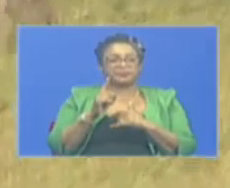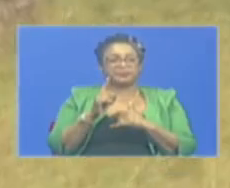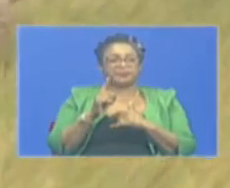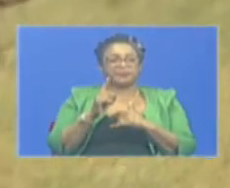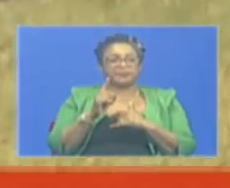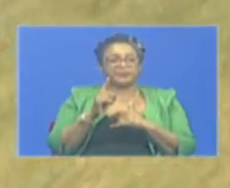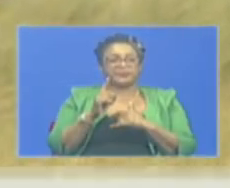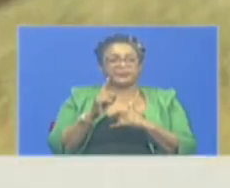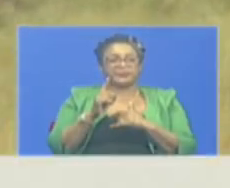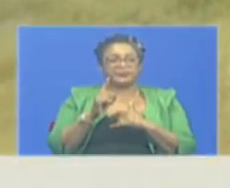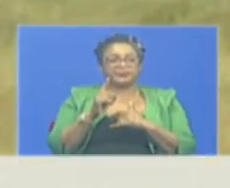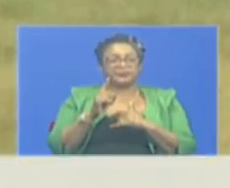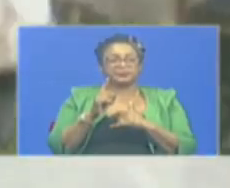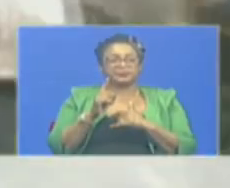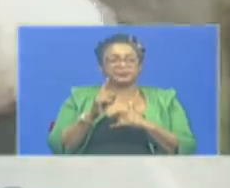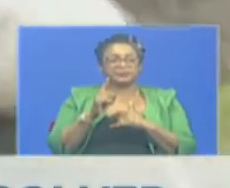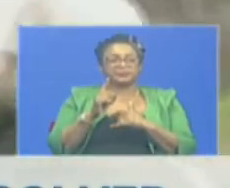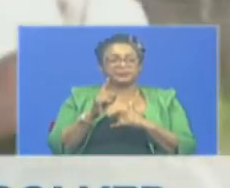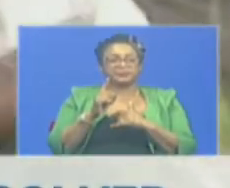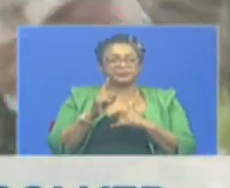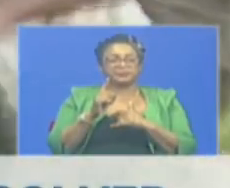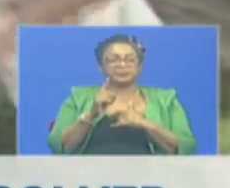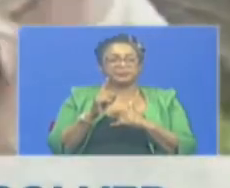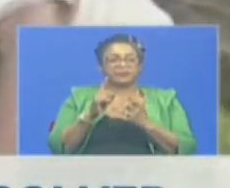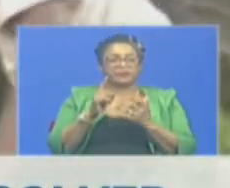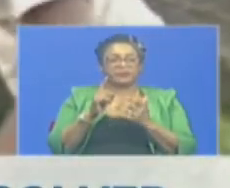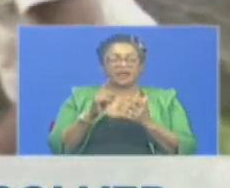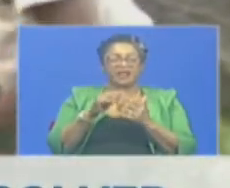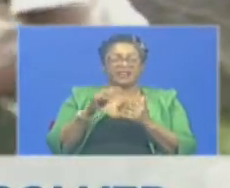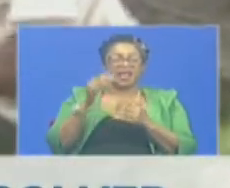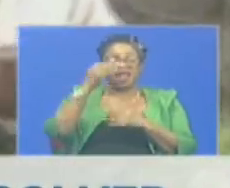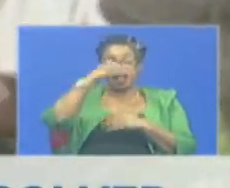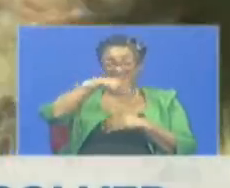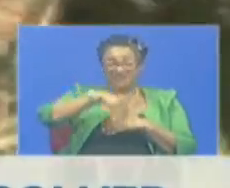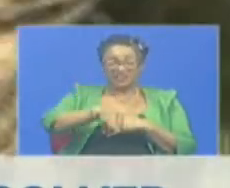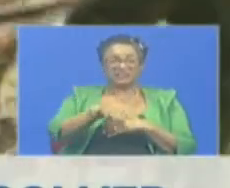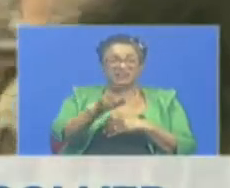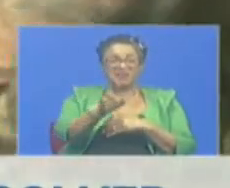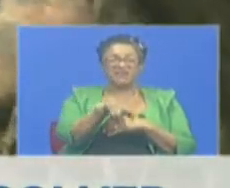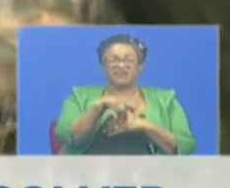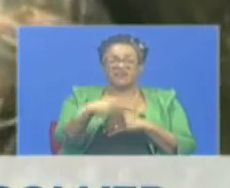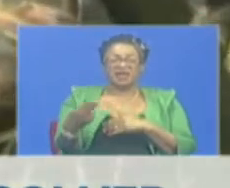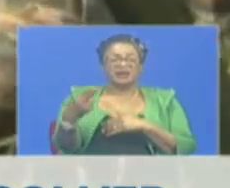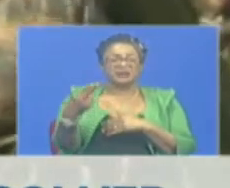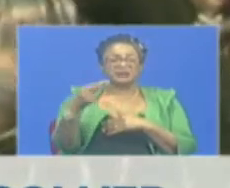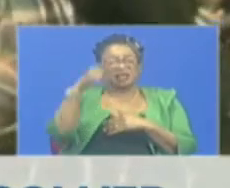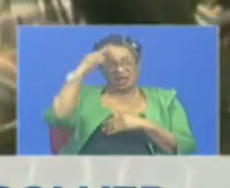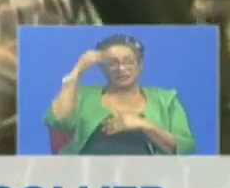the three majestic elephants fell down in Musilo area, Kajiado West, sub-county.